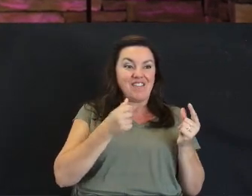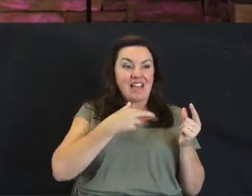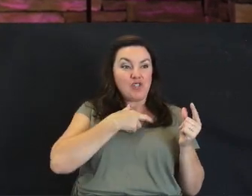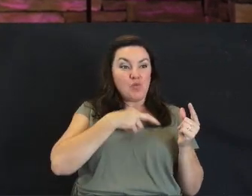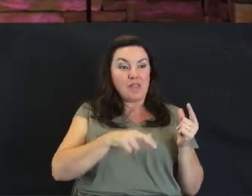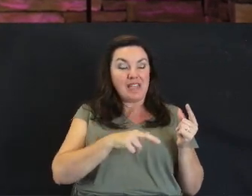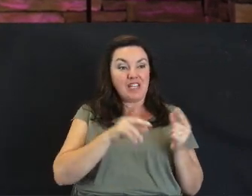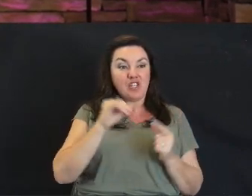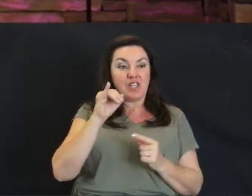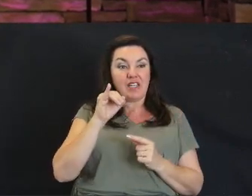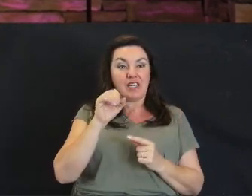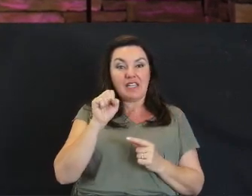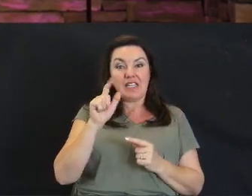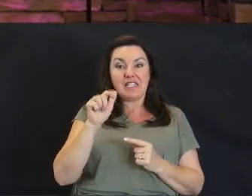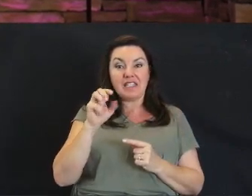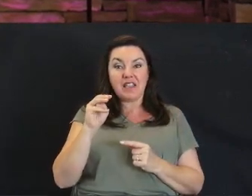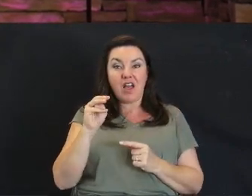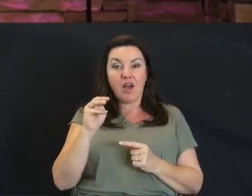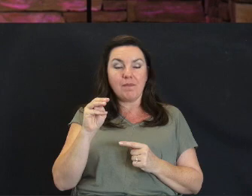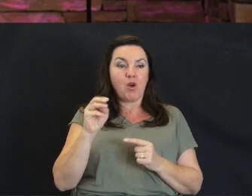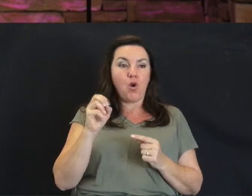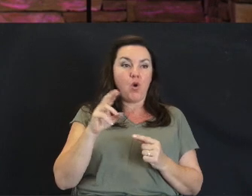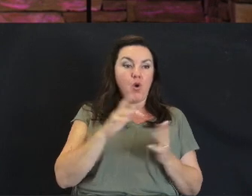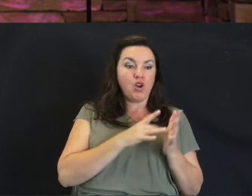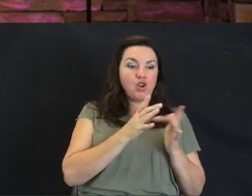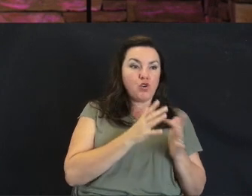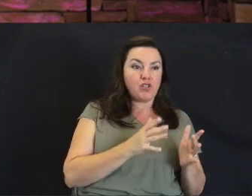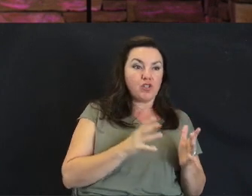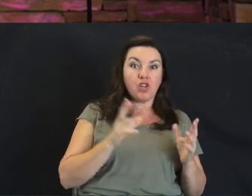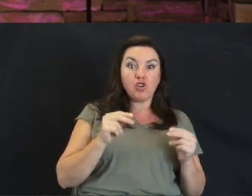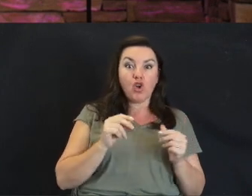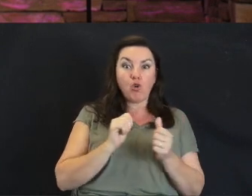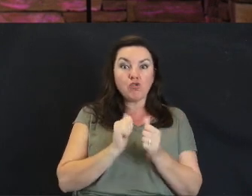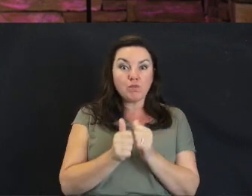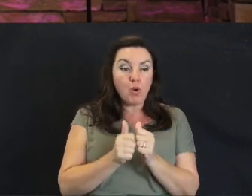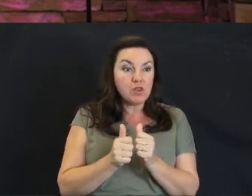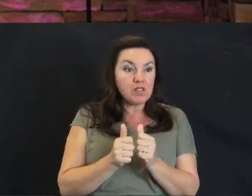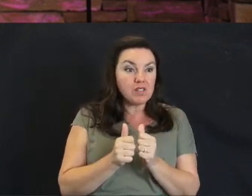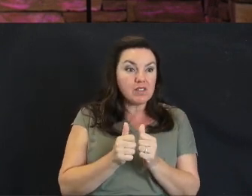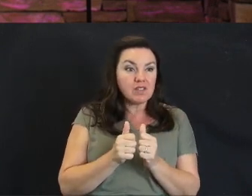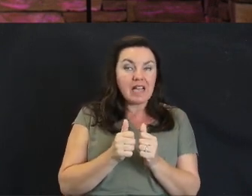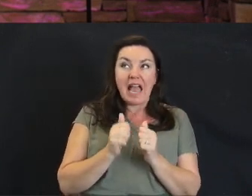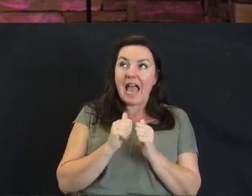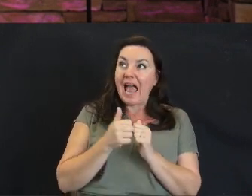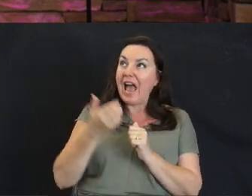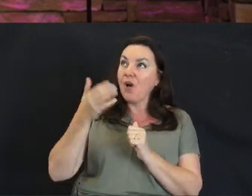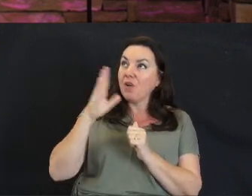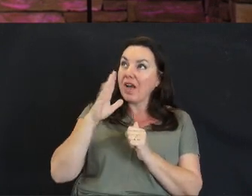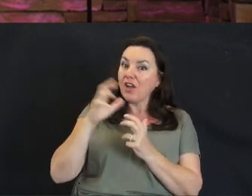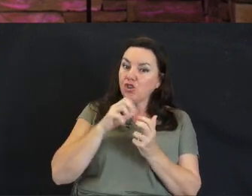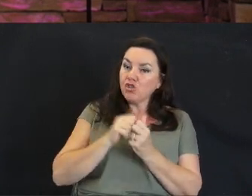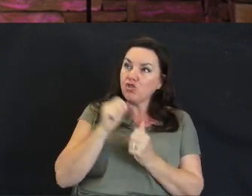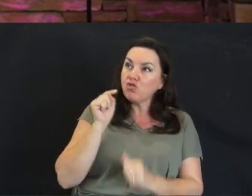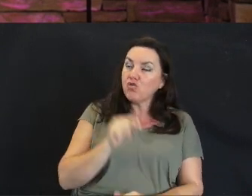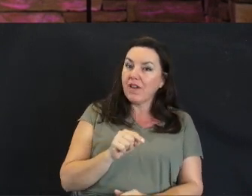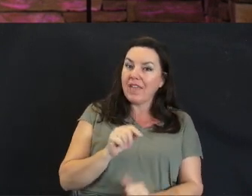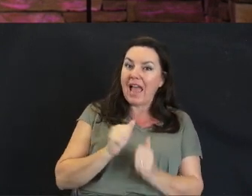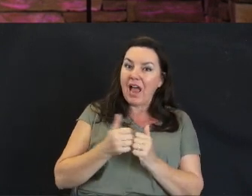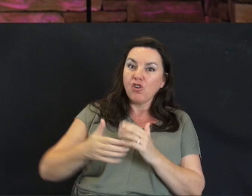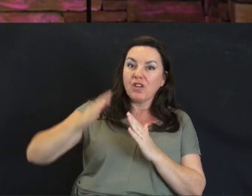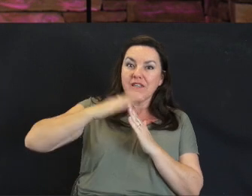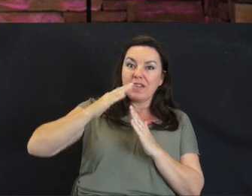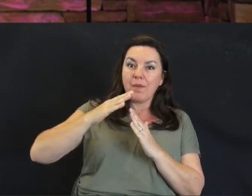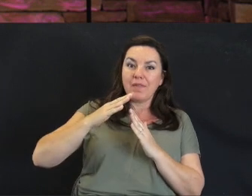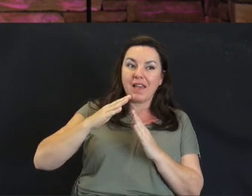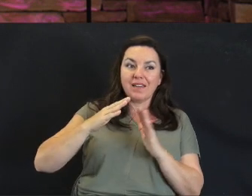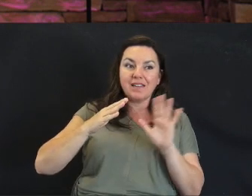Or Christian There's debate No the fastest growing religion In this country Is sports And I didn't know How God was ever going To topple that religion But he basically said to me